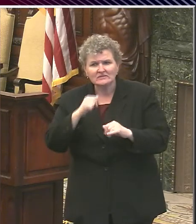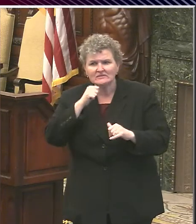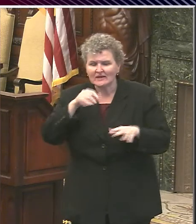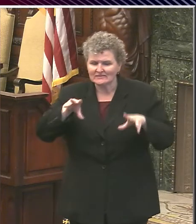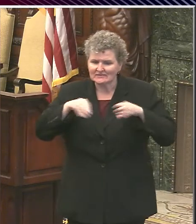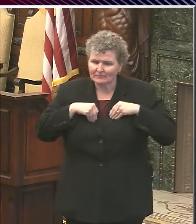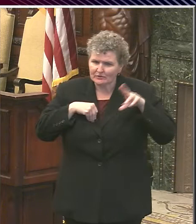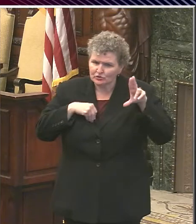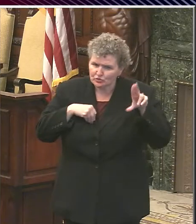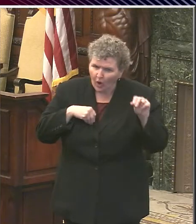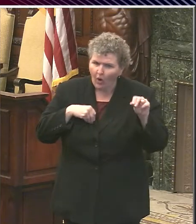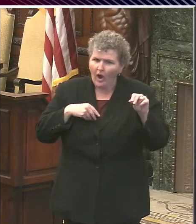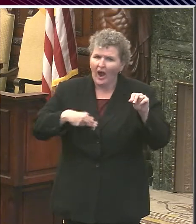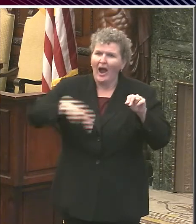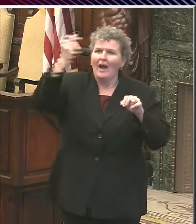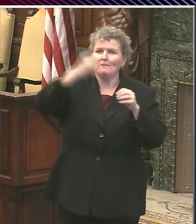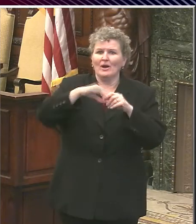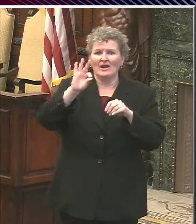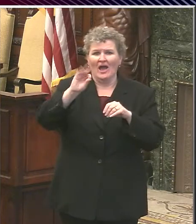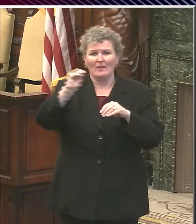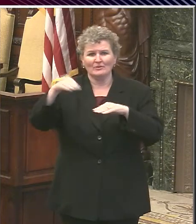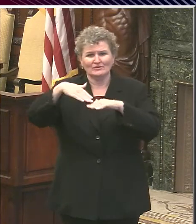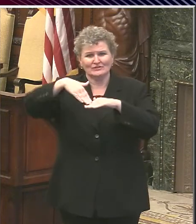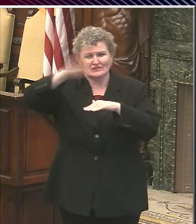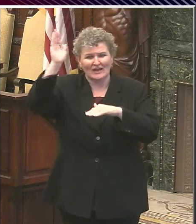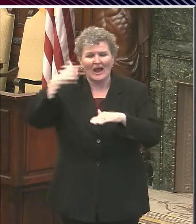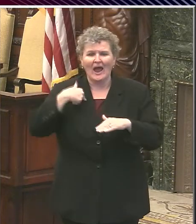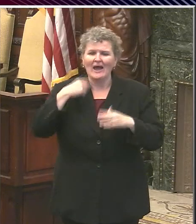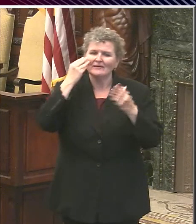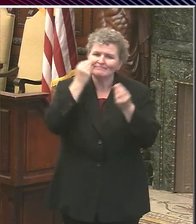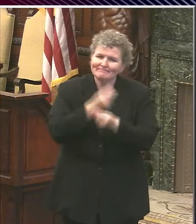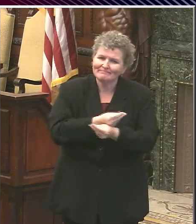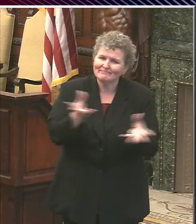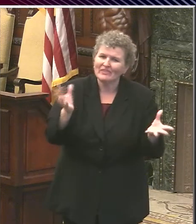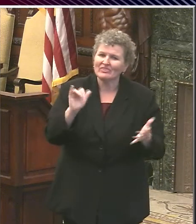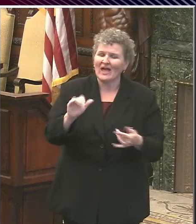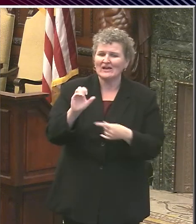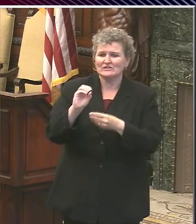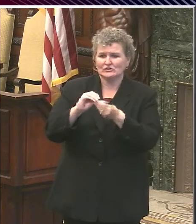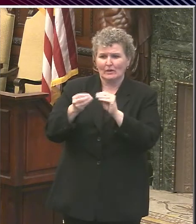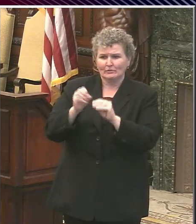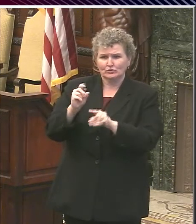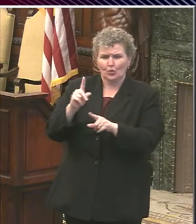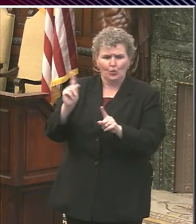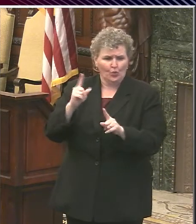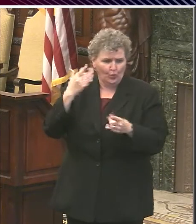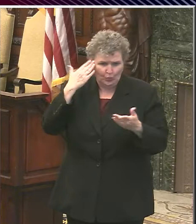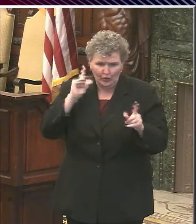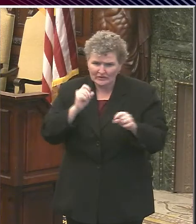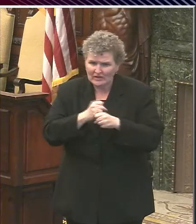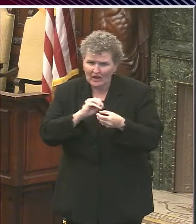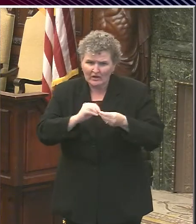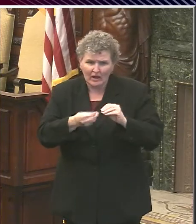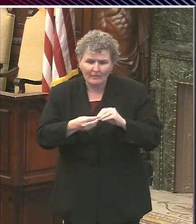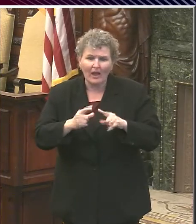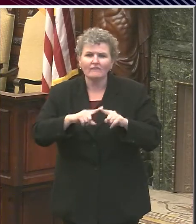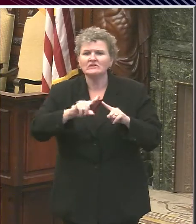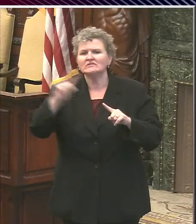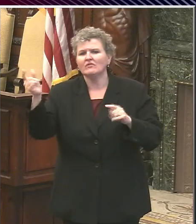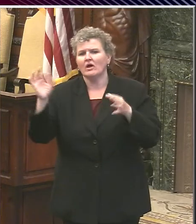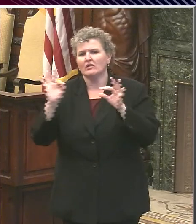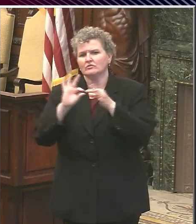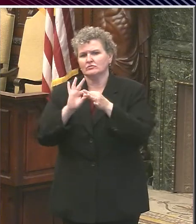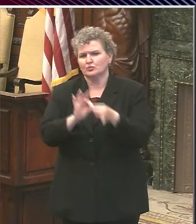higher overall. And I'd have to get back to you with his source of those numbers and some other issues that relative to